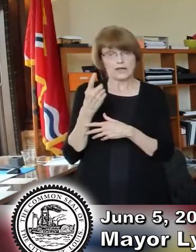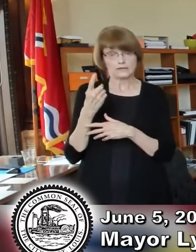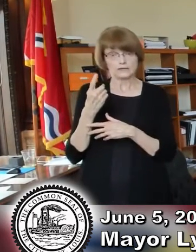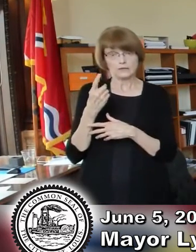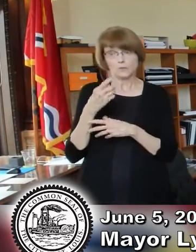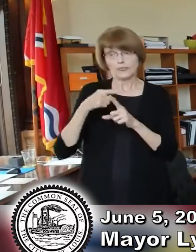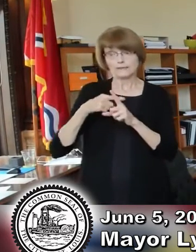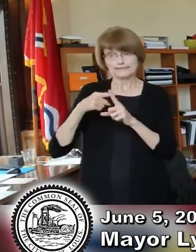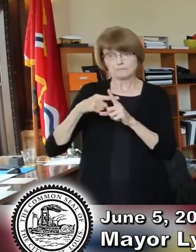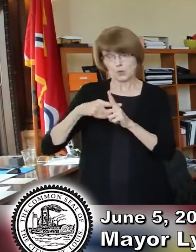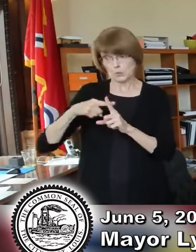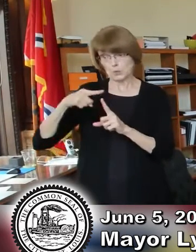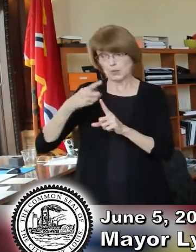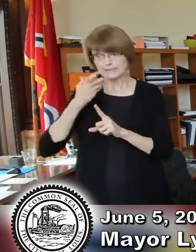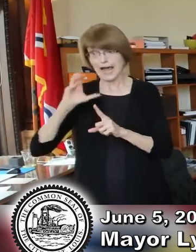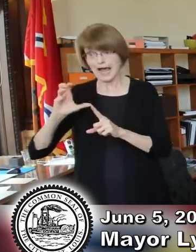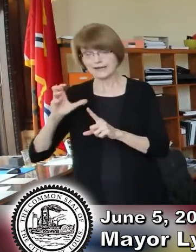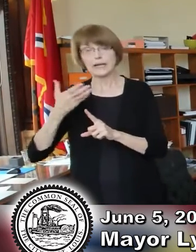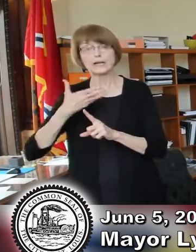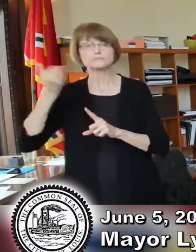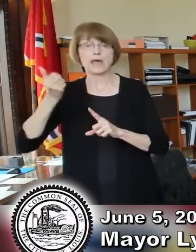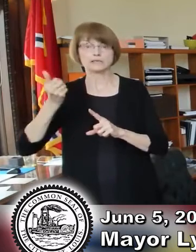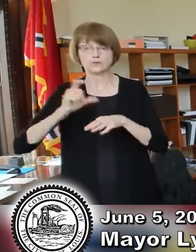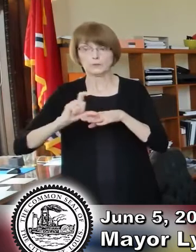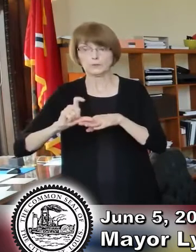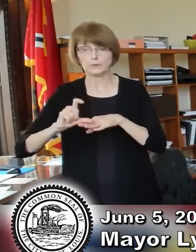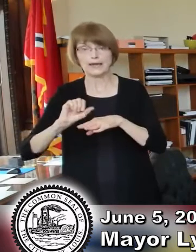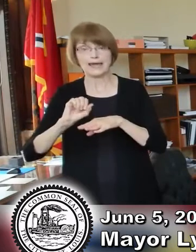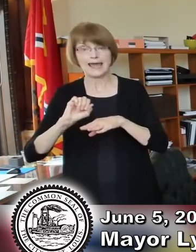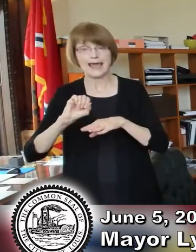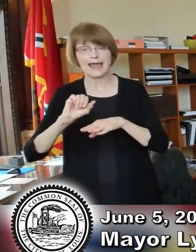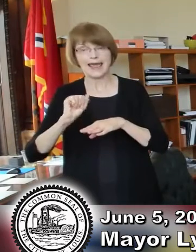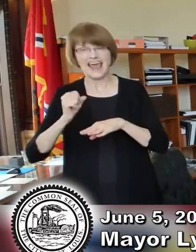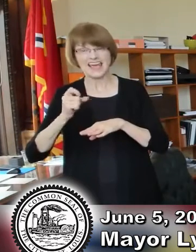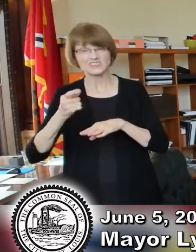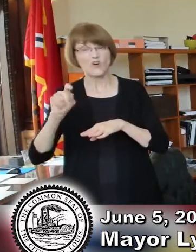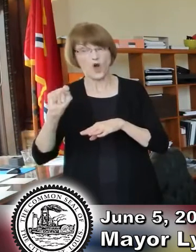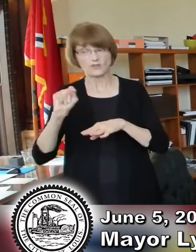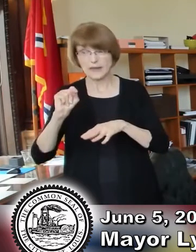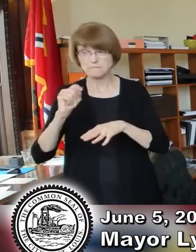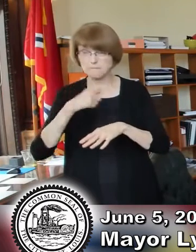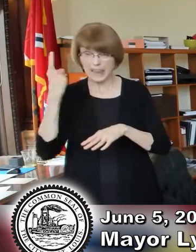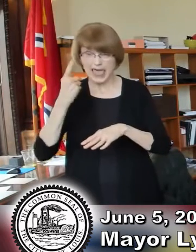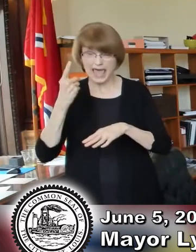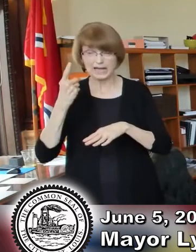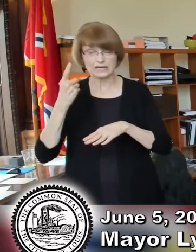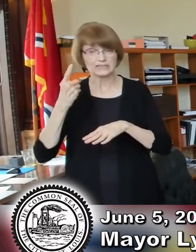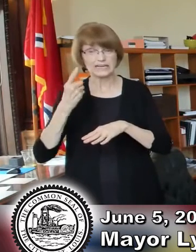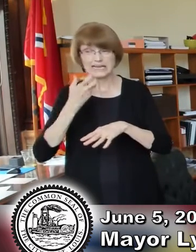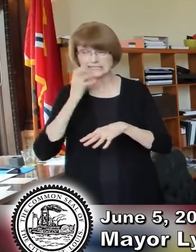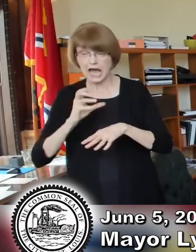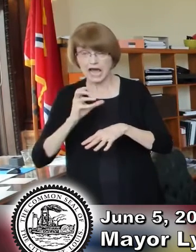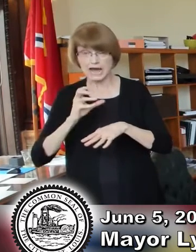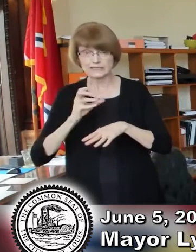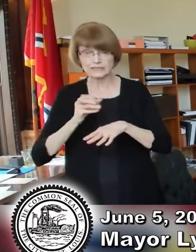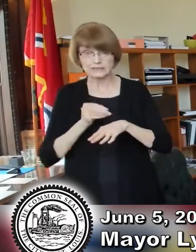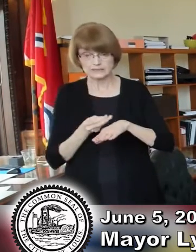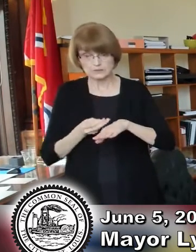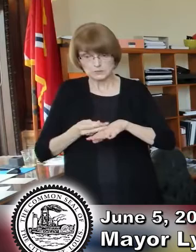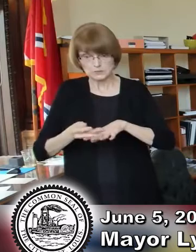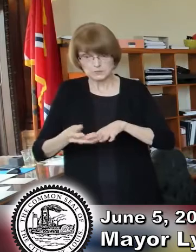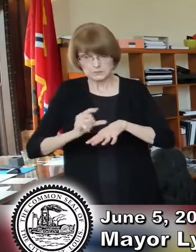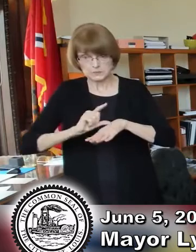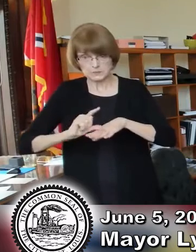the better. If you think about that, that's that asphalt that's going down. The hotter it is, the smoother it goes down. But we pushed that a